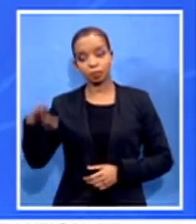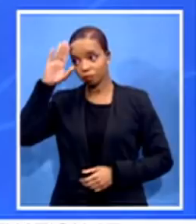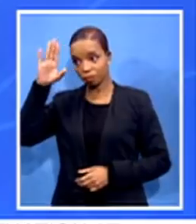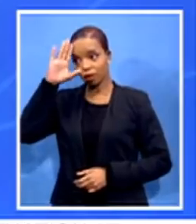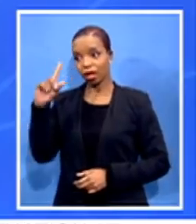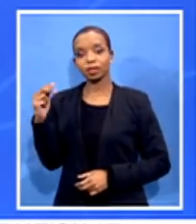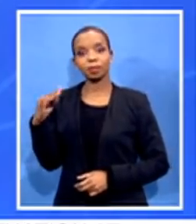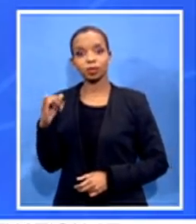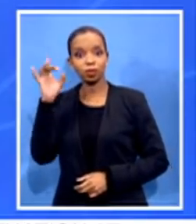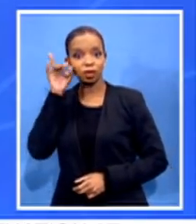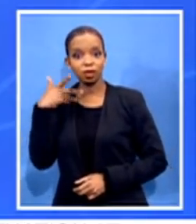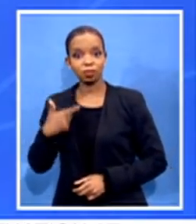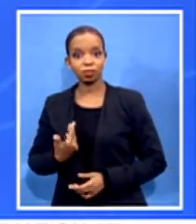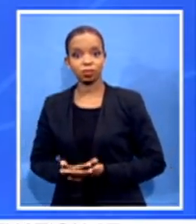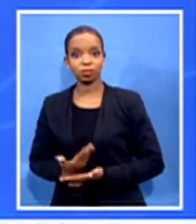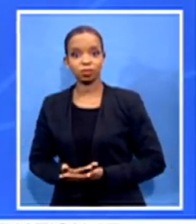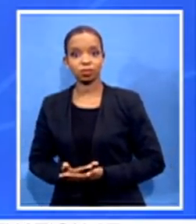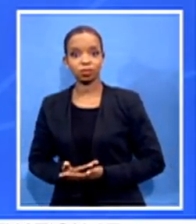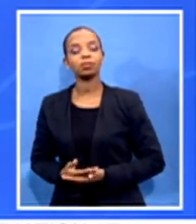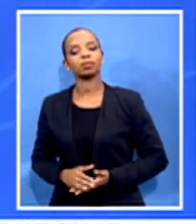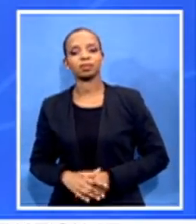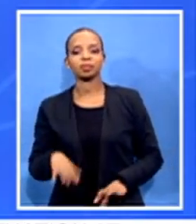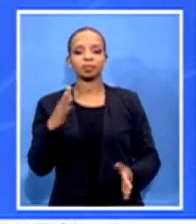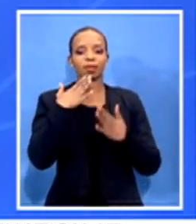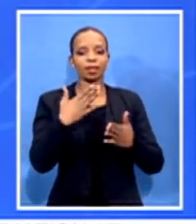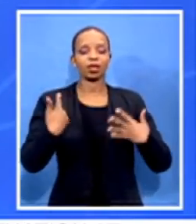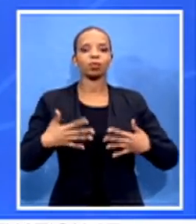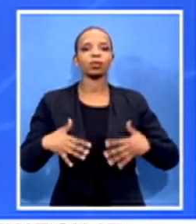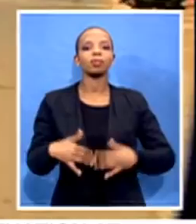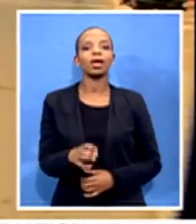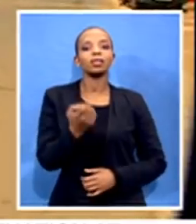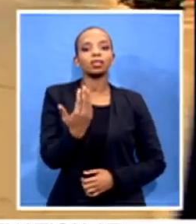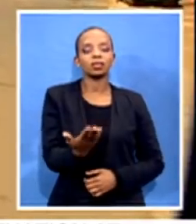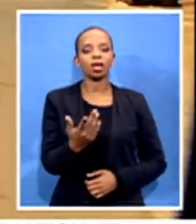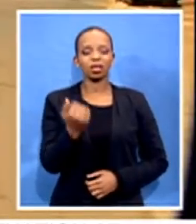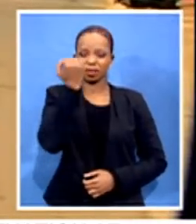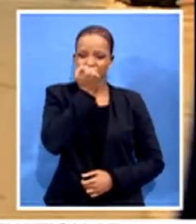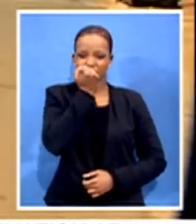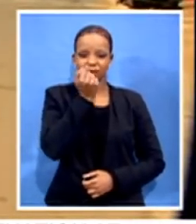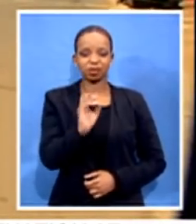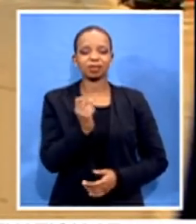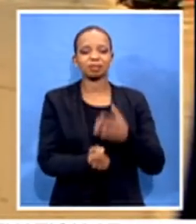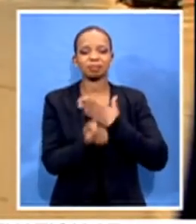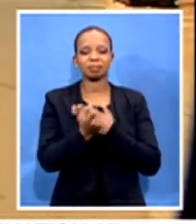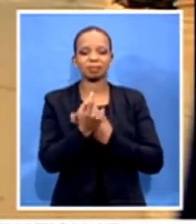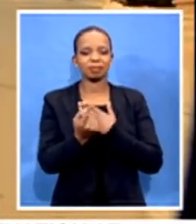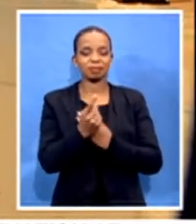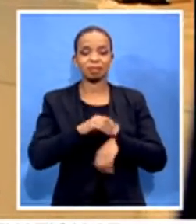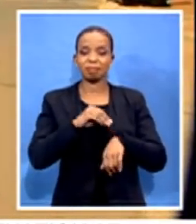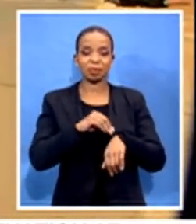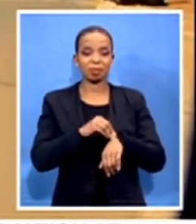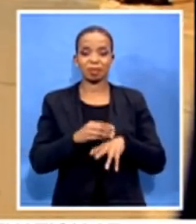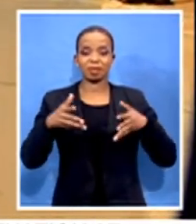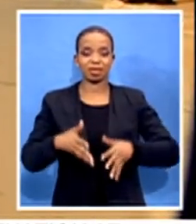Hi, Thabiso. Please indicate if you can hear me. Well, thank you very much once again, Simpiwe. Apologies. We're running into technical difficulties here. The network is